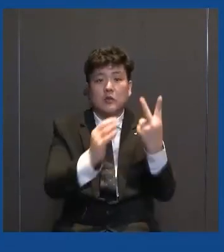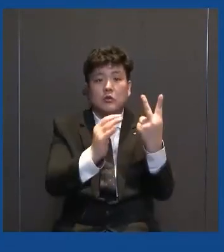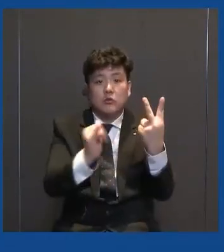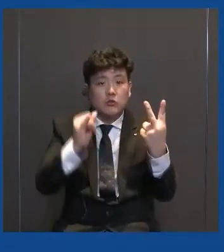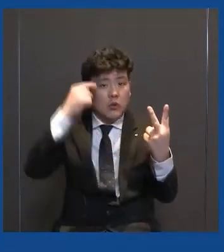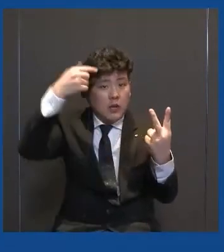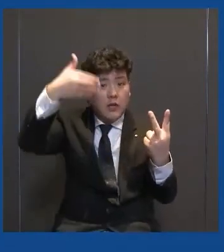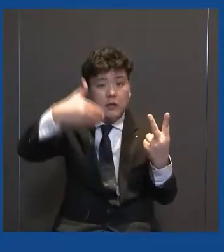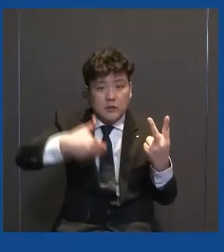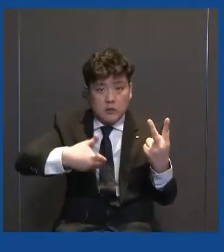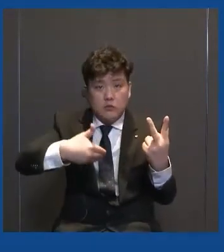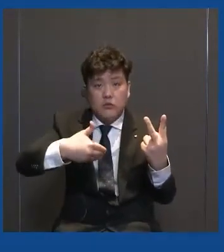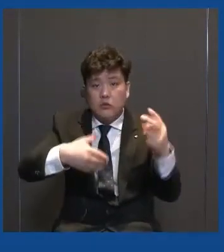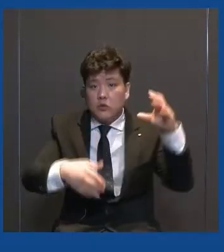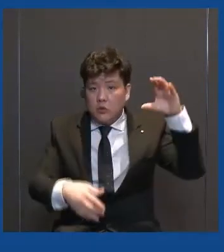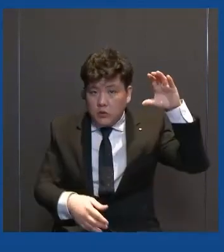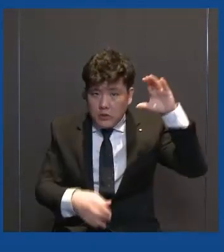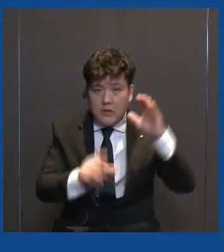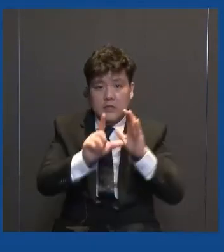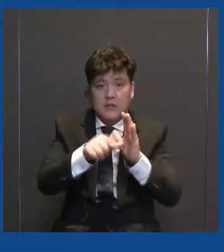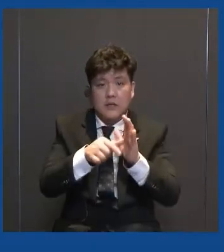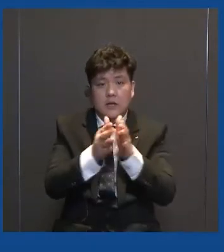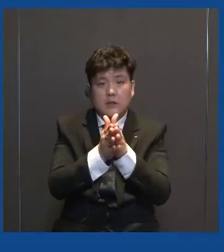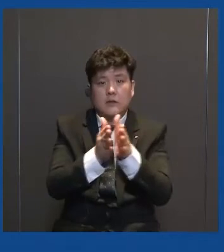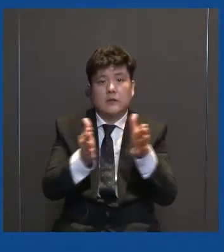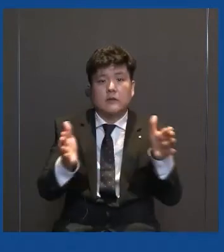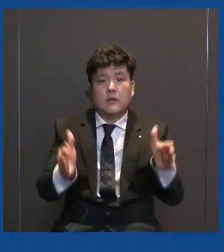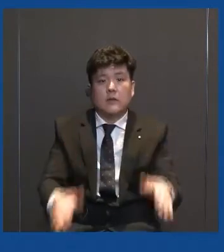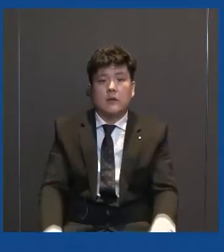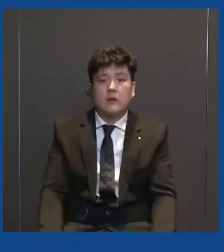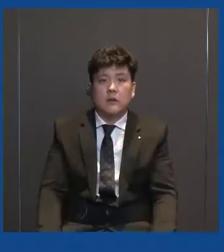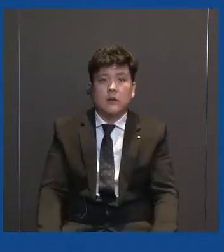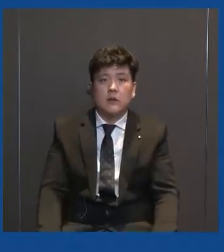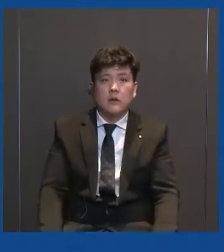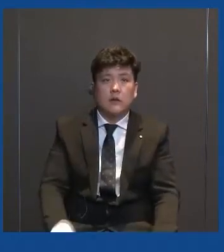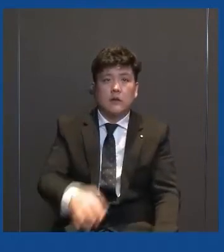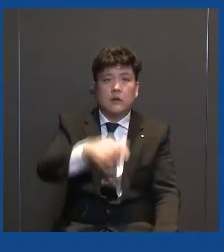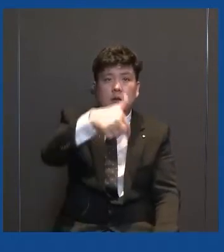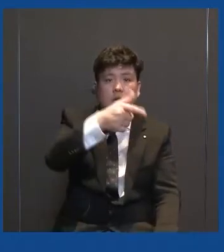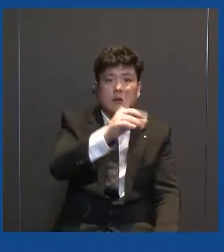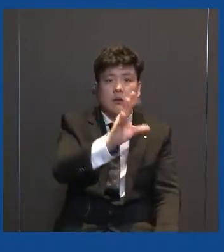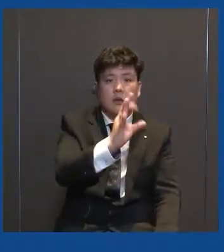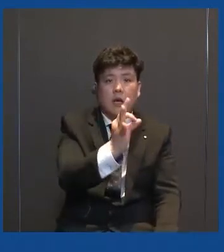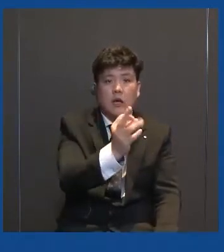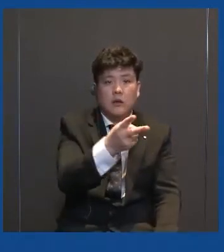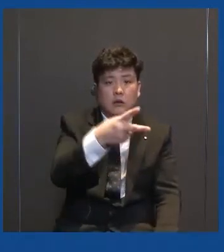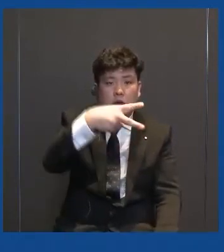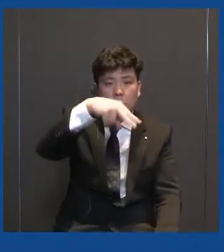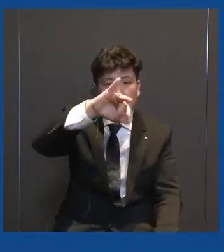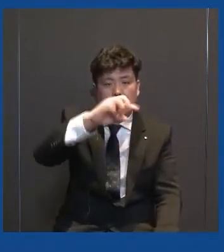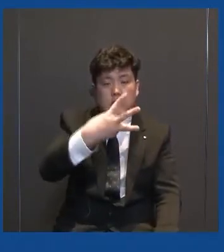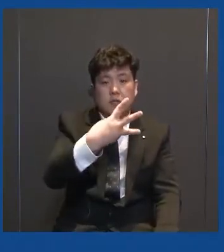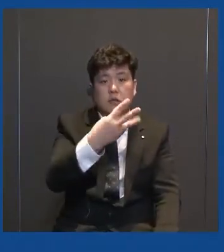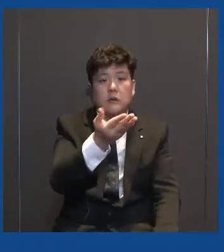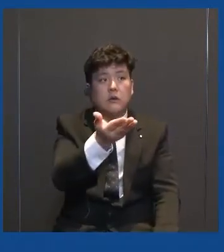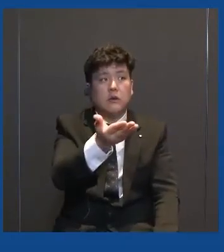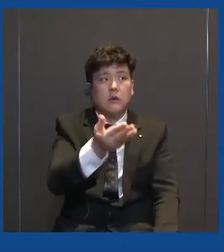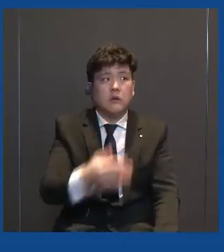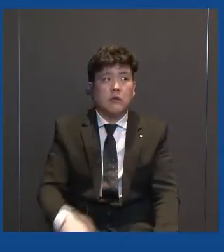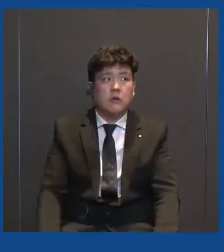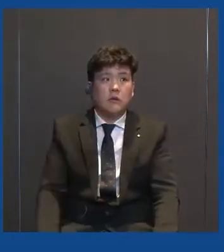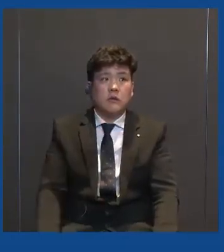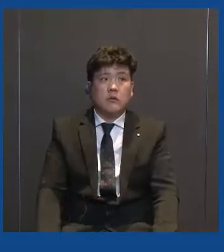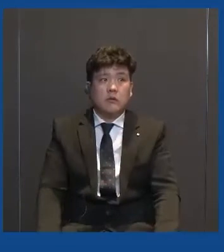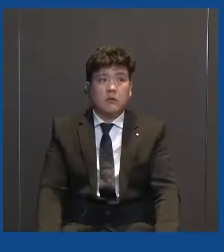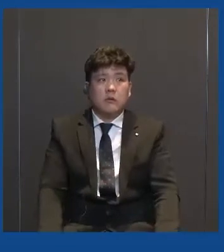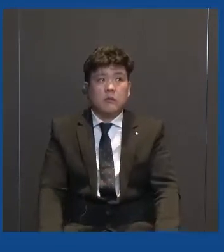HROP supporters, and we have received questions from too. So we would be listening to the question. So now,